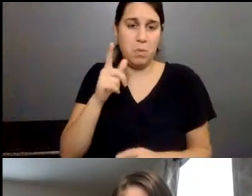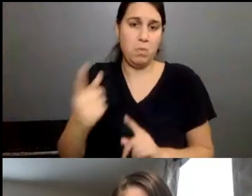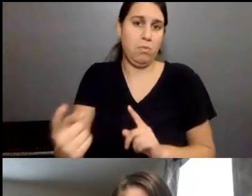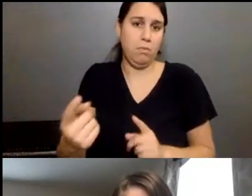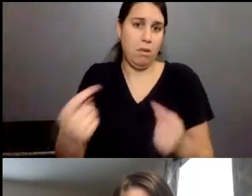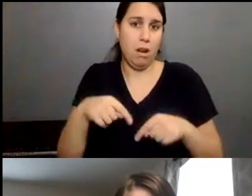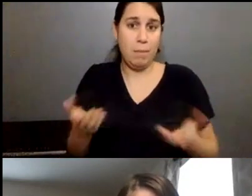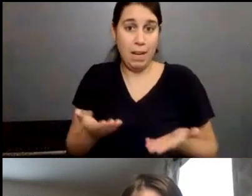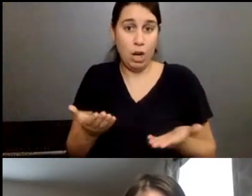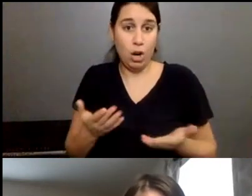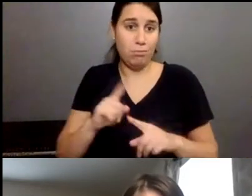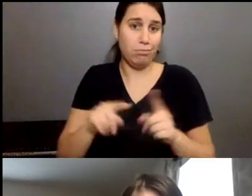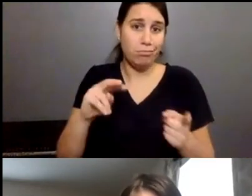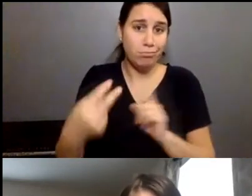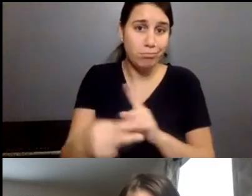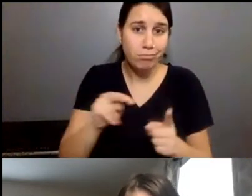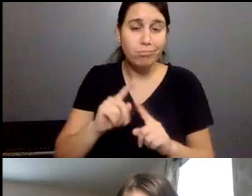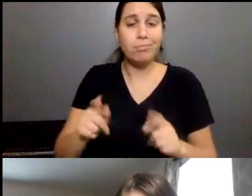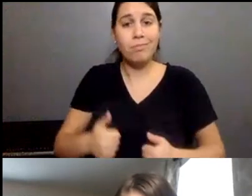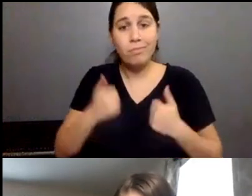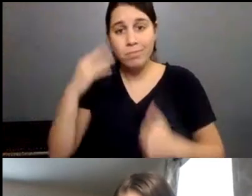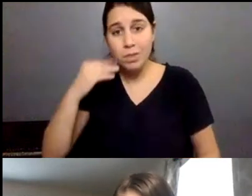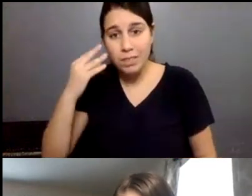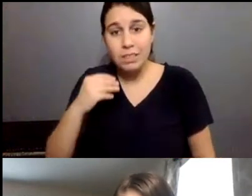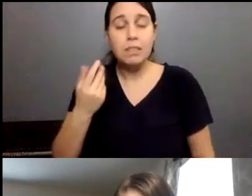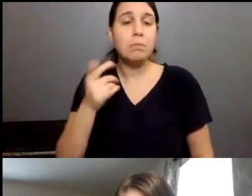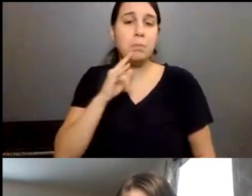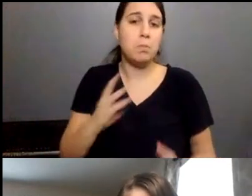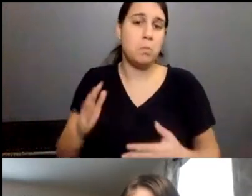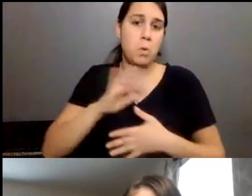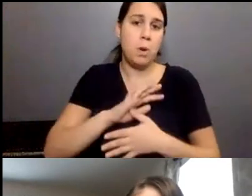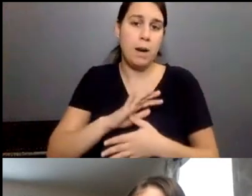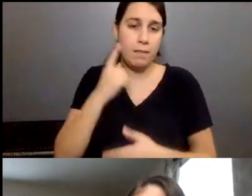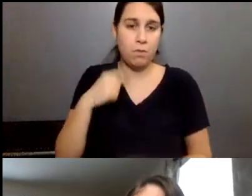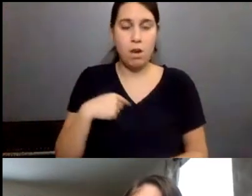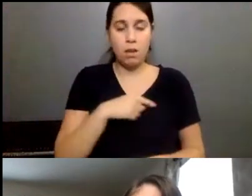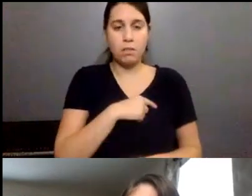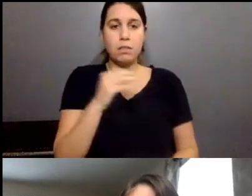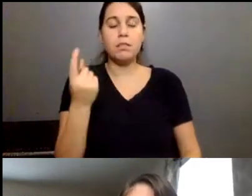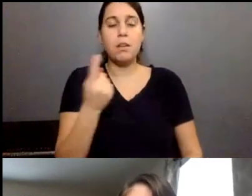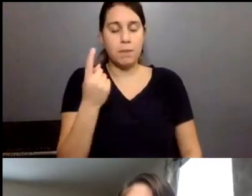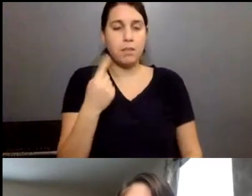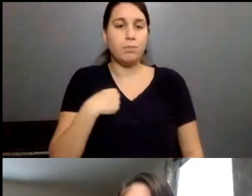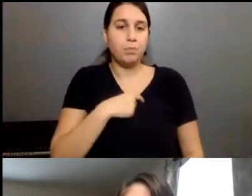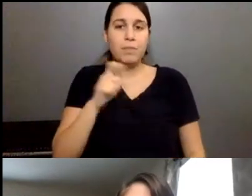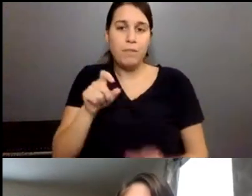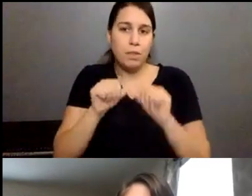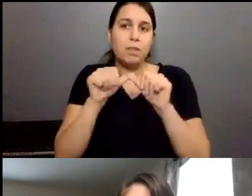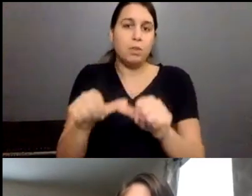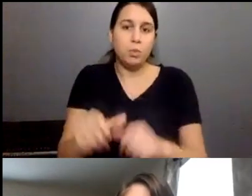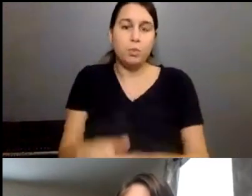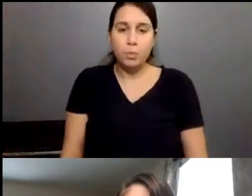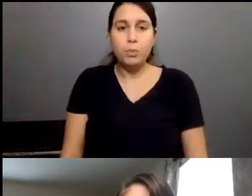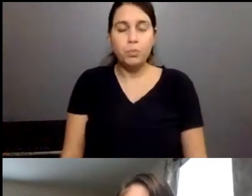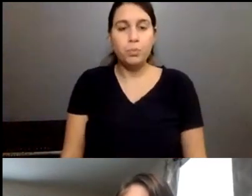variety of different perspectives and life experiences. So that is a priority for us and something we need to continue to do. And